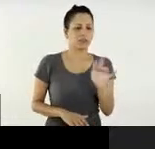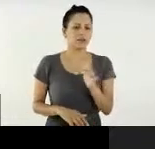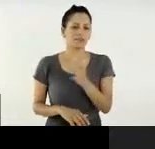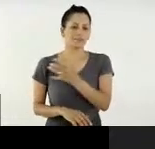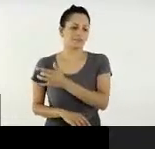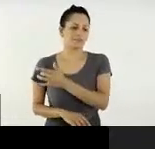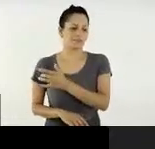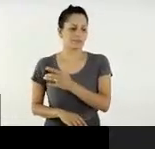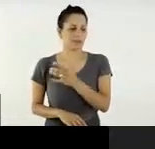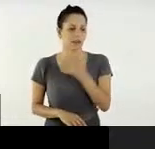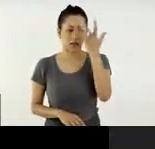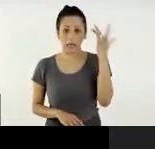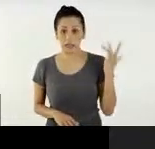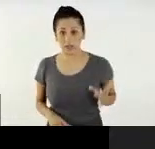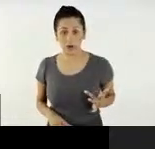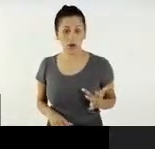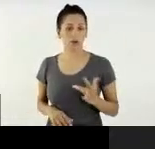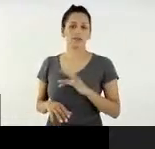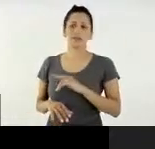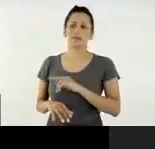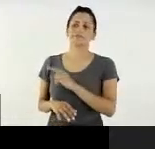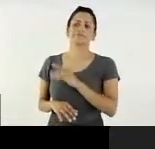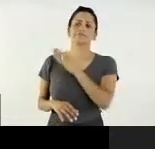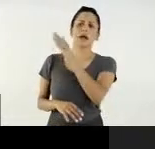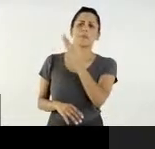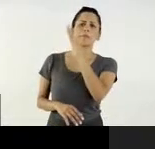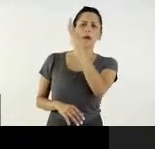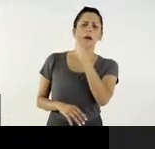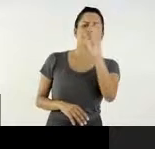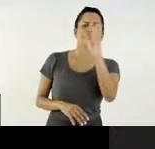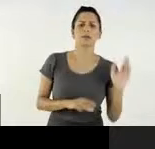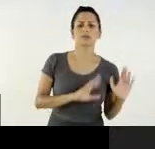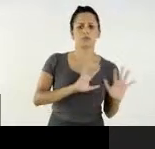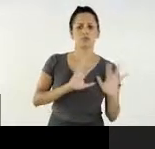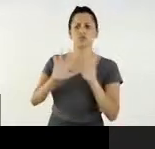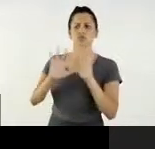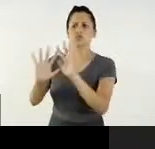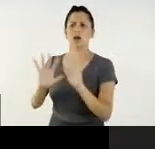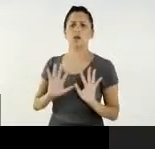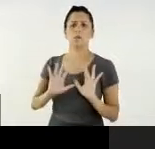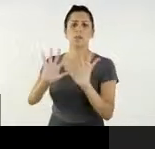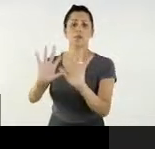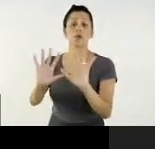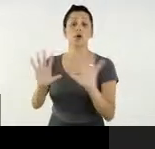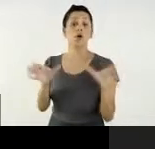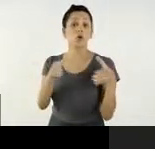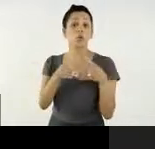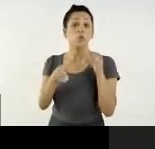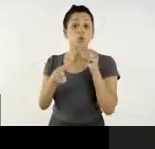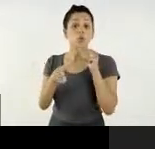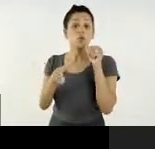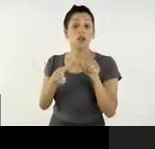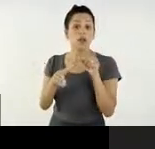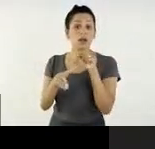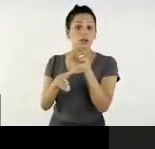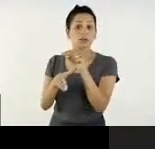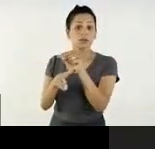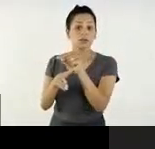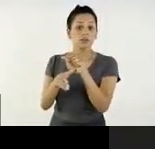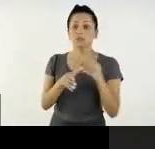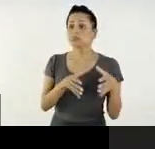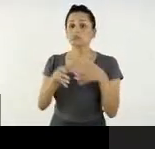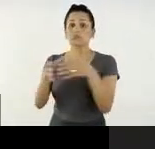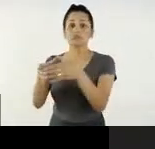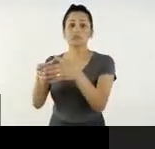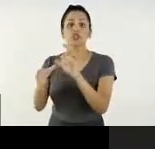communities that they named women's lands, and that's women with a YN, that disallowed the presence of men. On the left, I